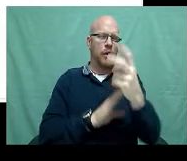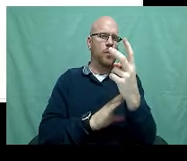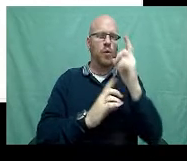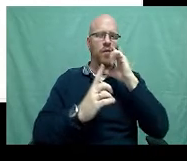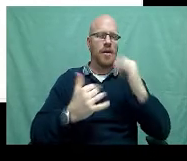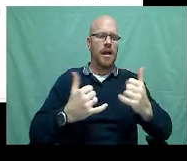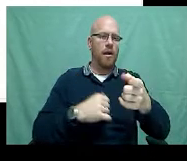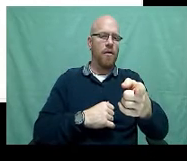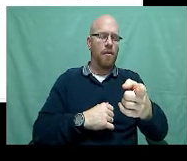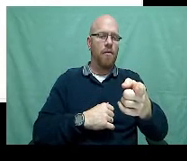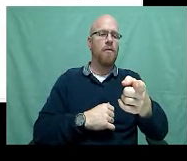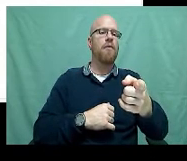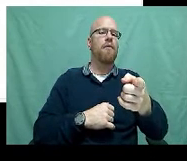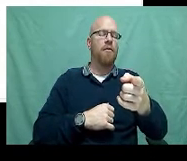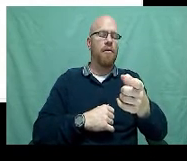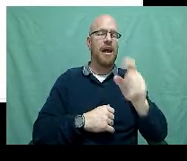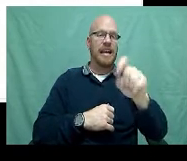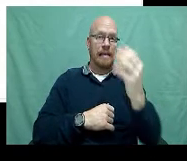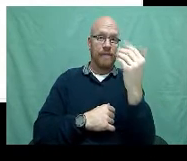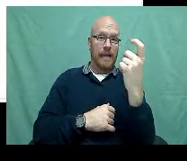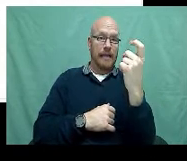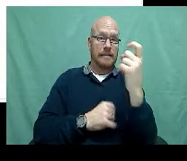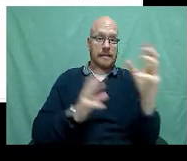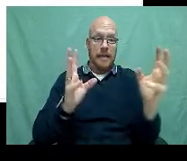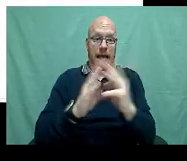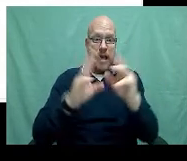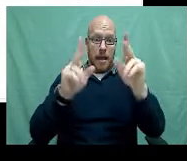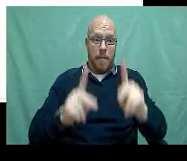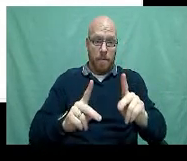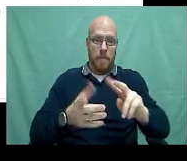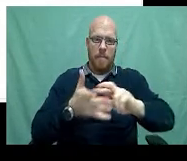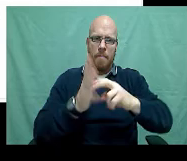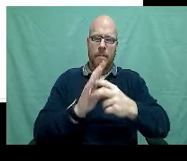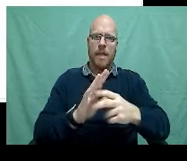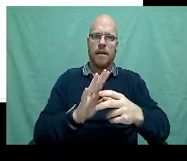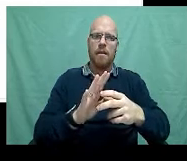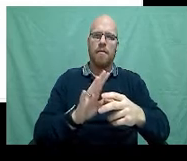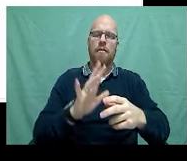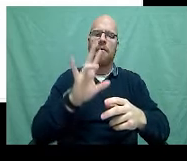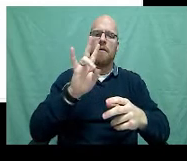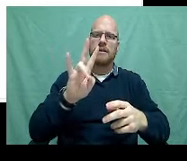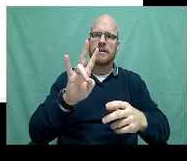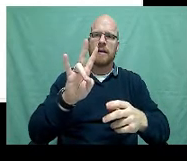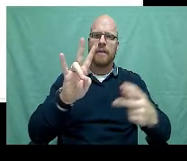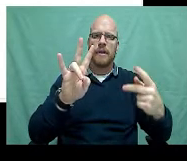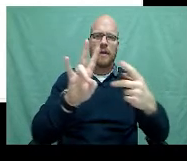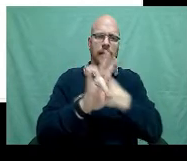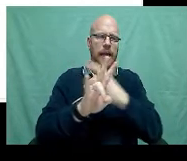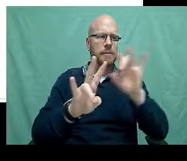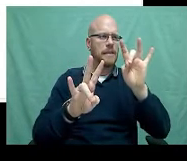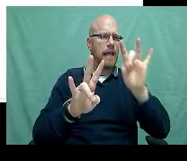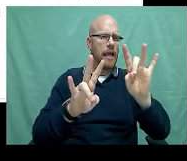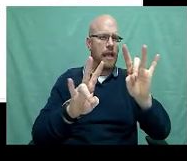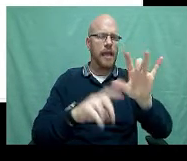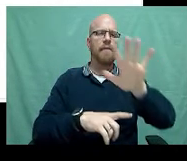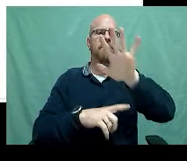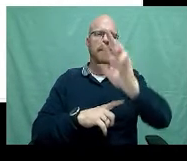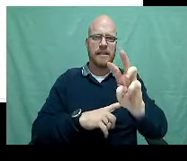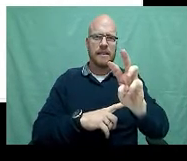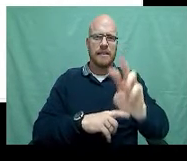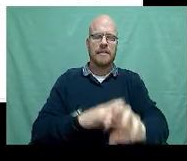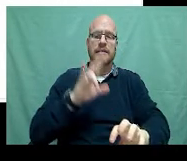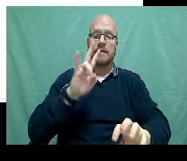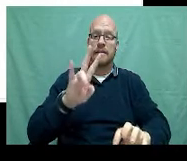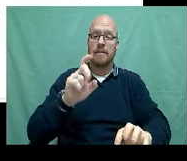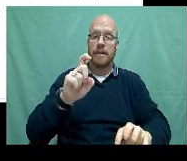but I've already picked two here. In our example, 7x and 8x, that when they add together positive